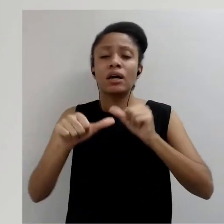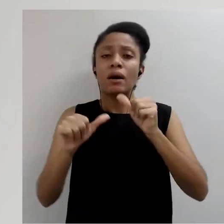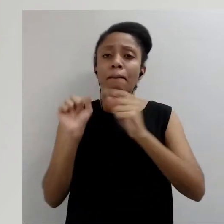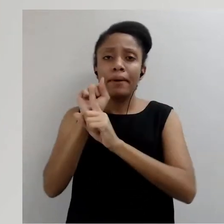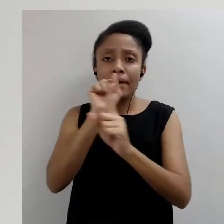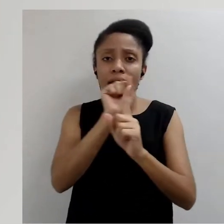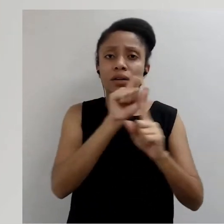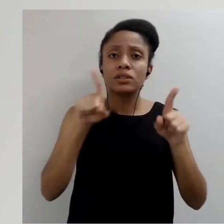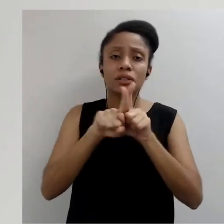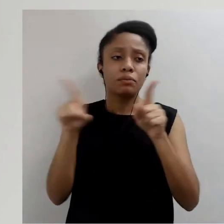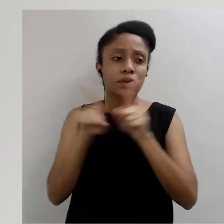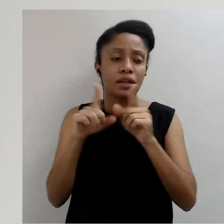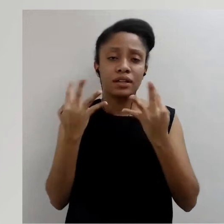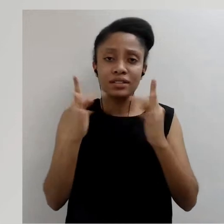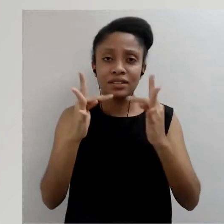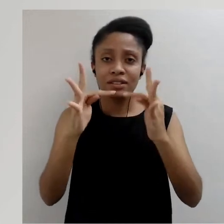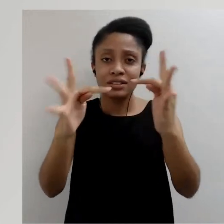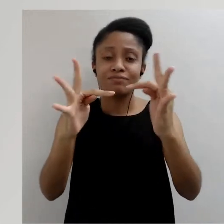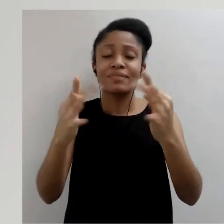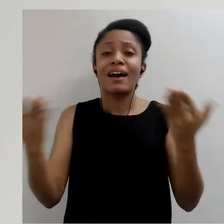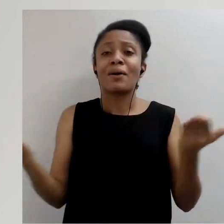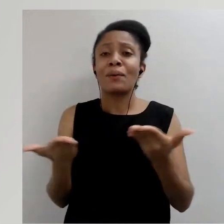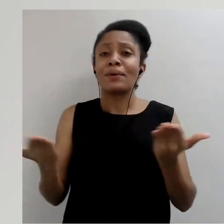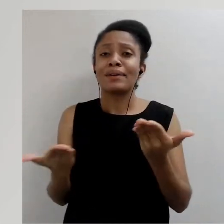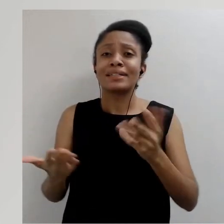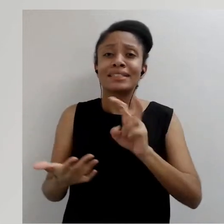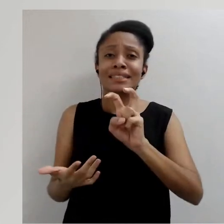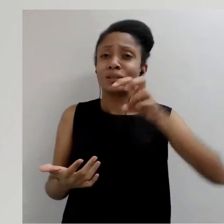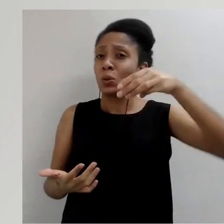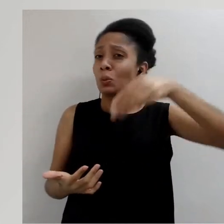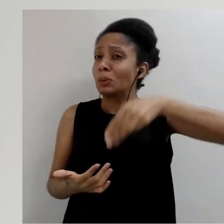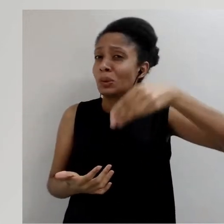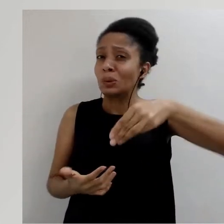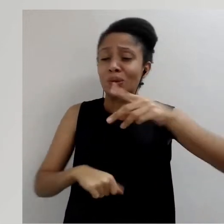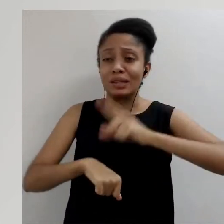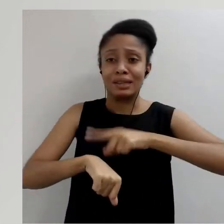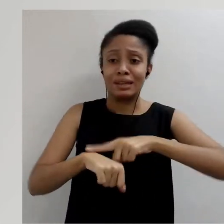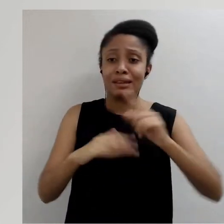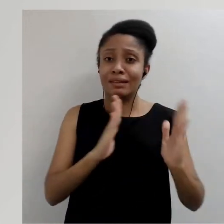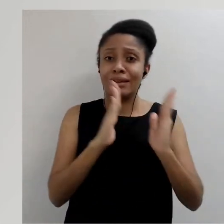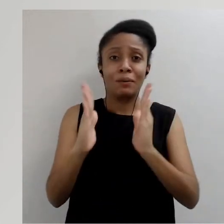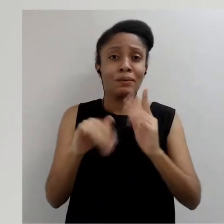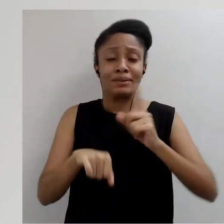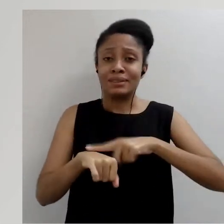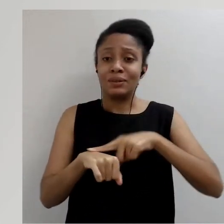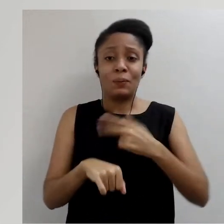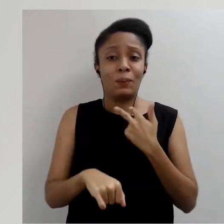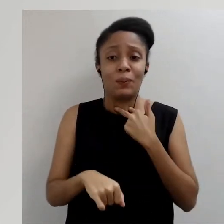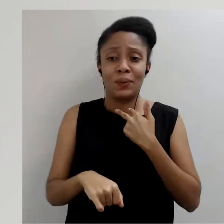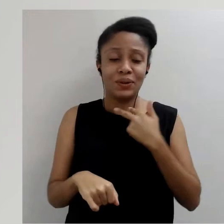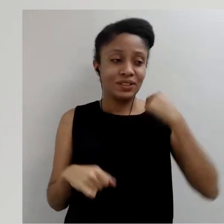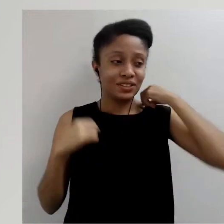changes? So now we only have 5 minutes and you cannot exceed your time.